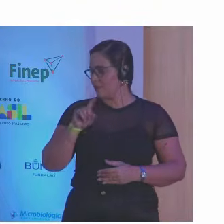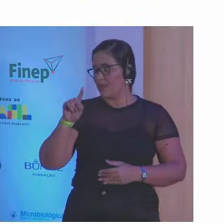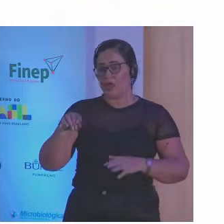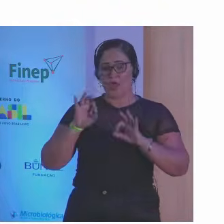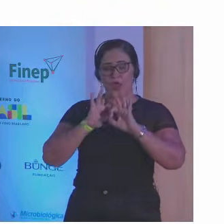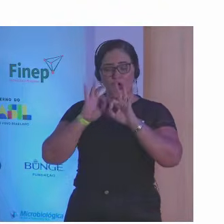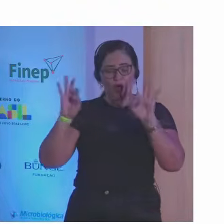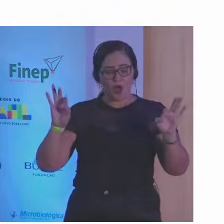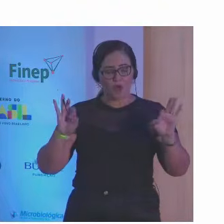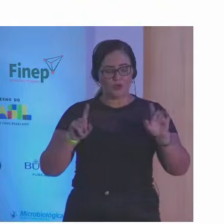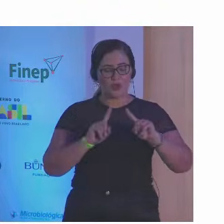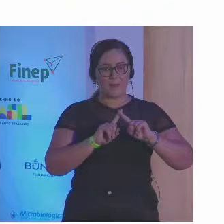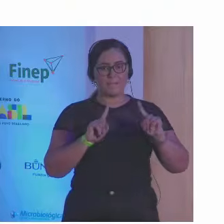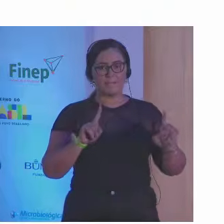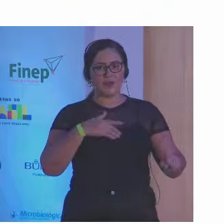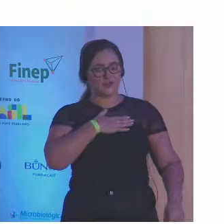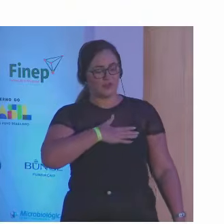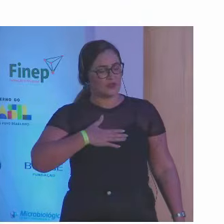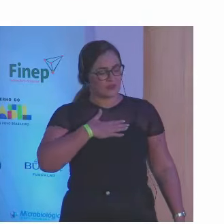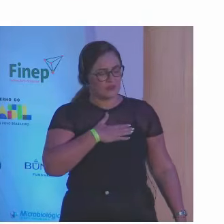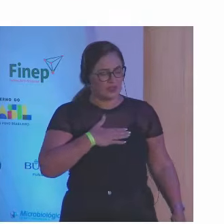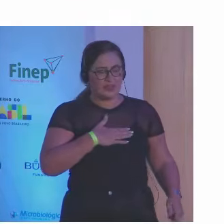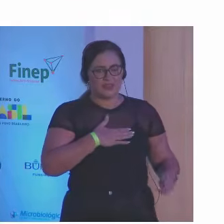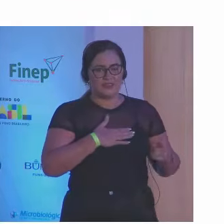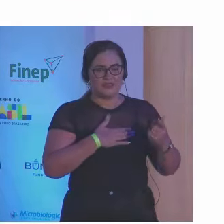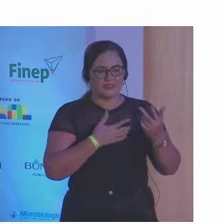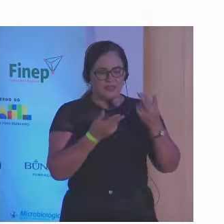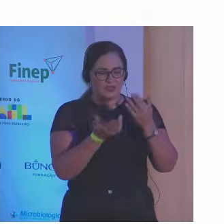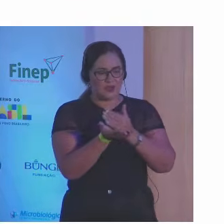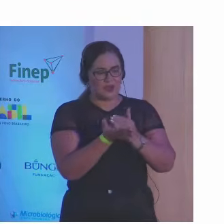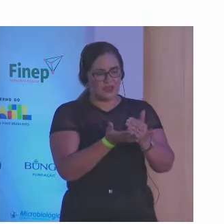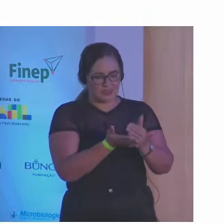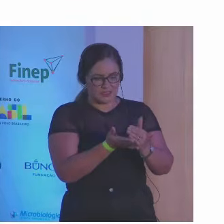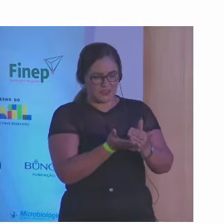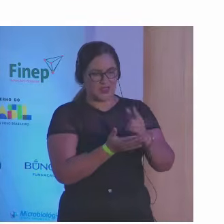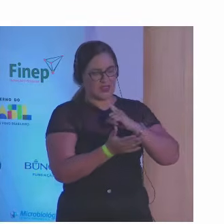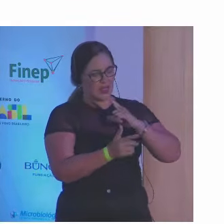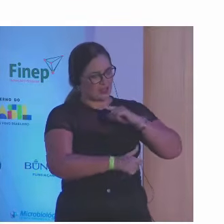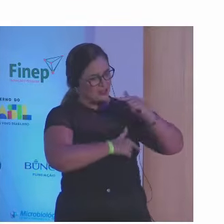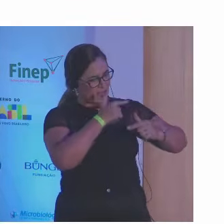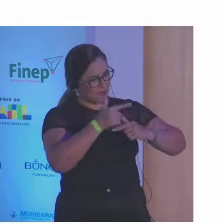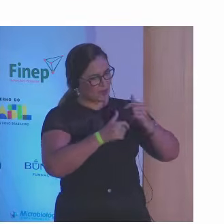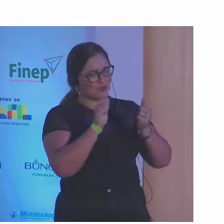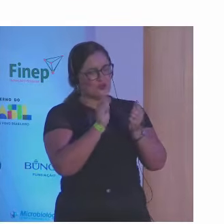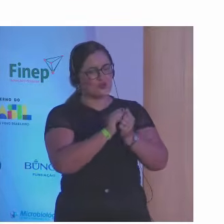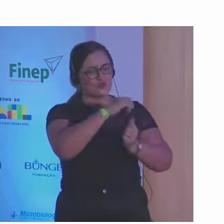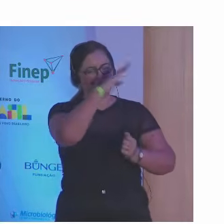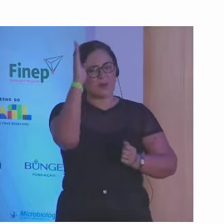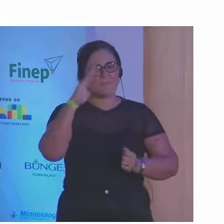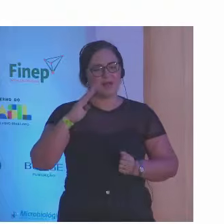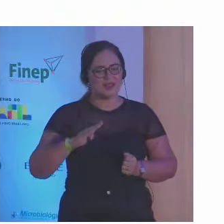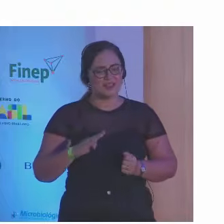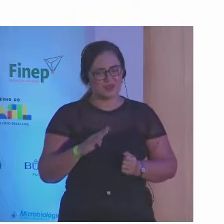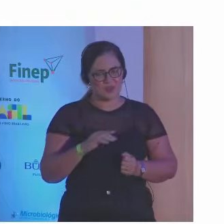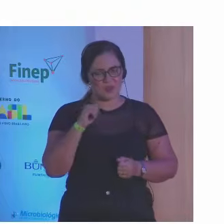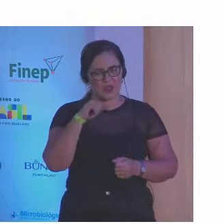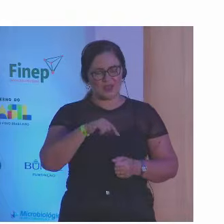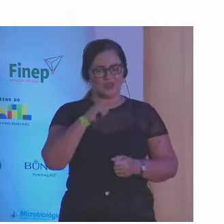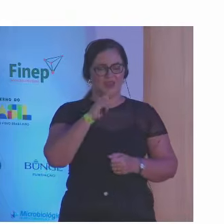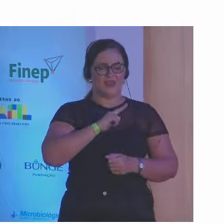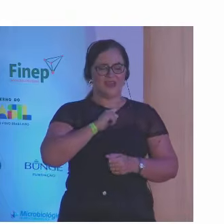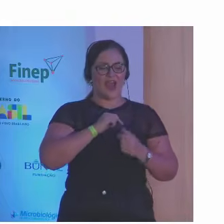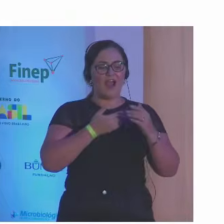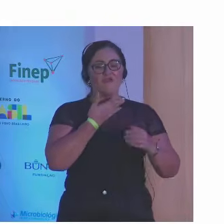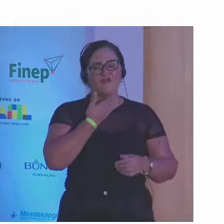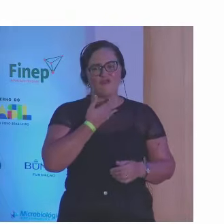clear from the very start, we have been working with you in Brazil. Some keywords, I mean, Pirata, the first decade when we